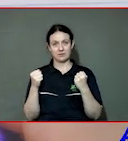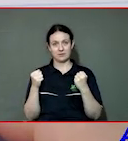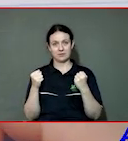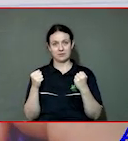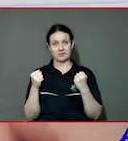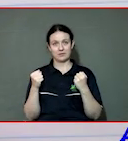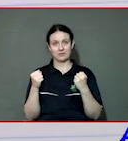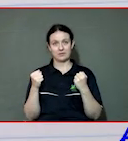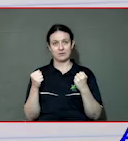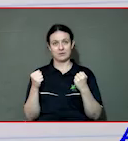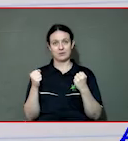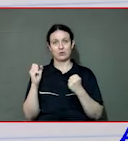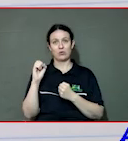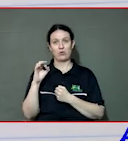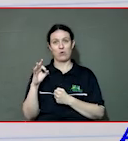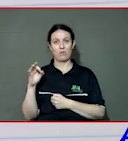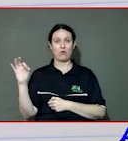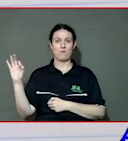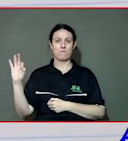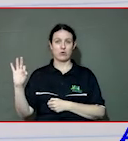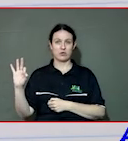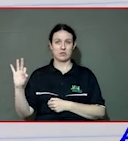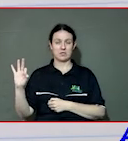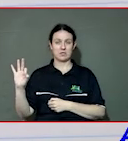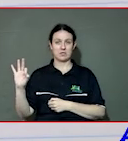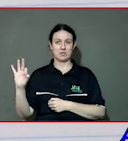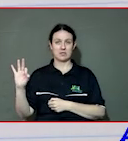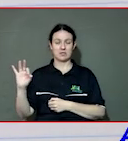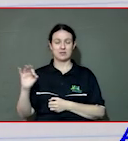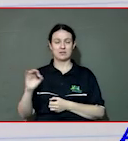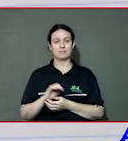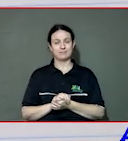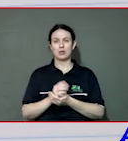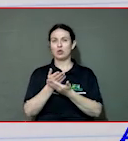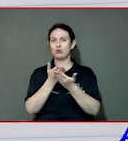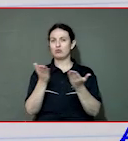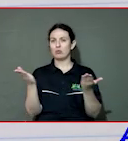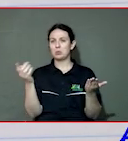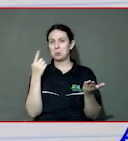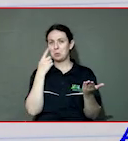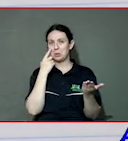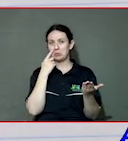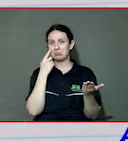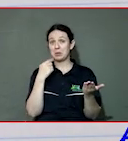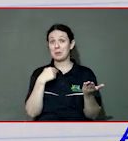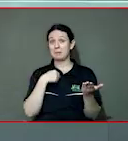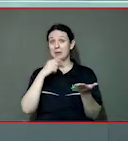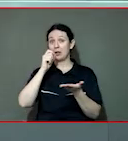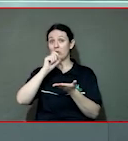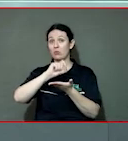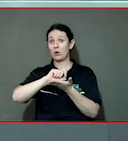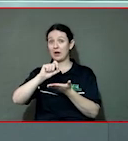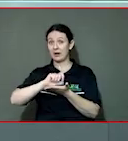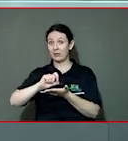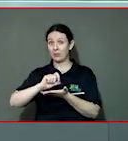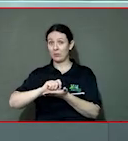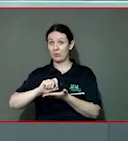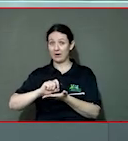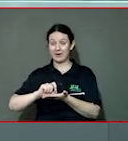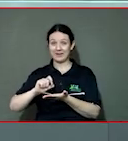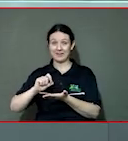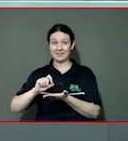of the forces. Okay, so boys and girls, you will see I've written now